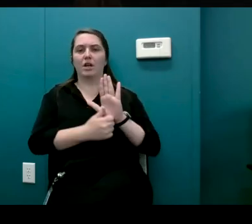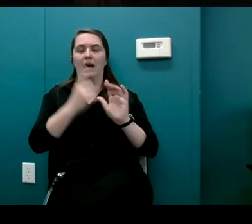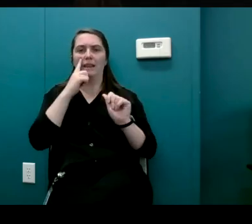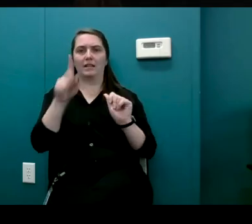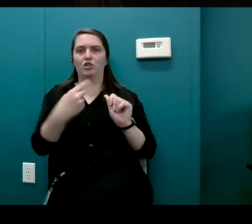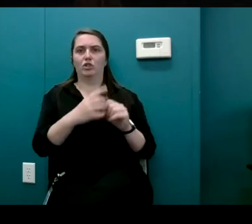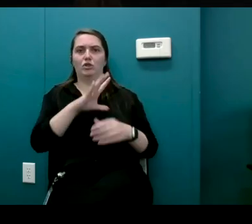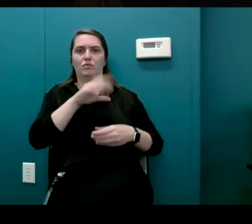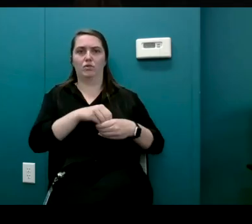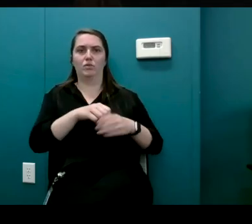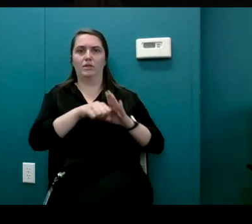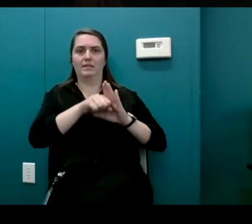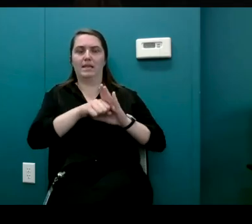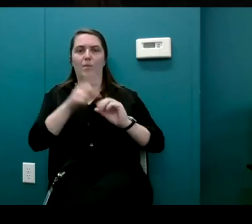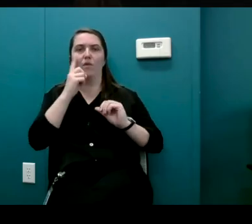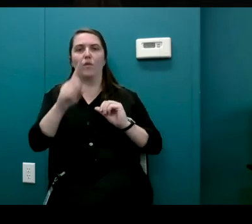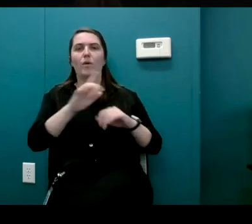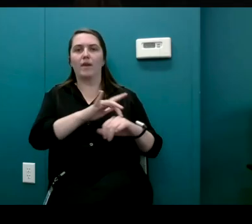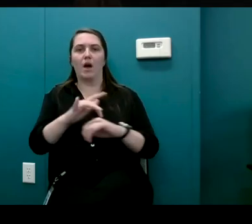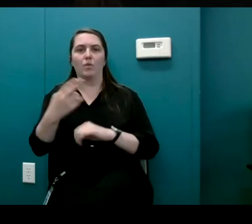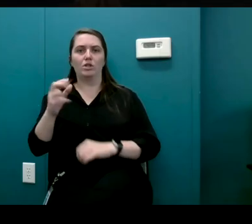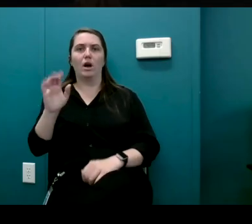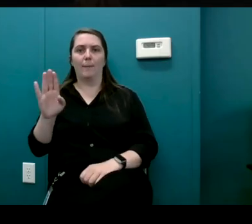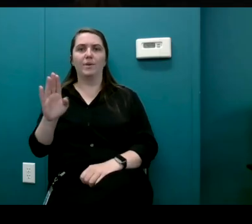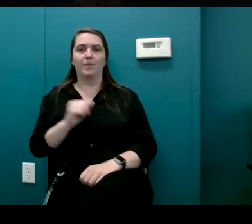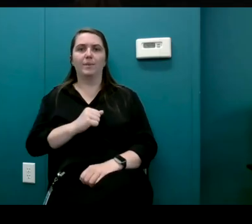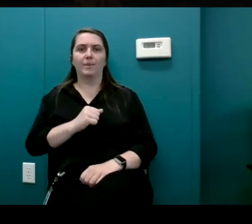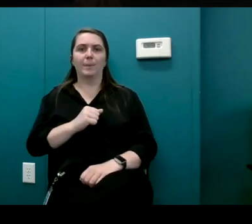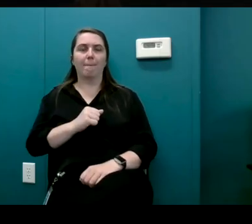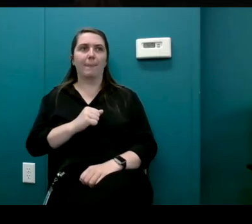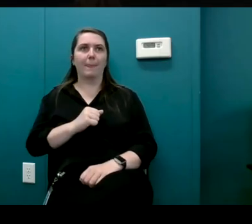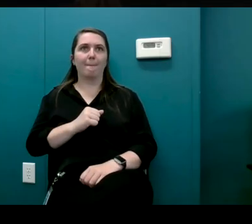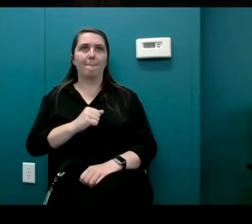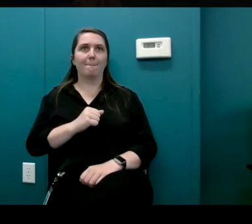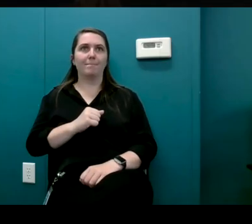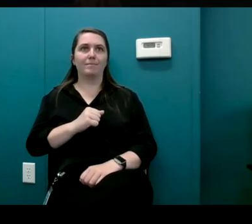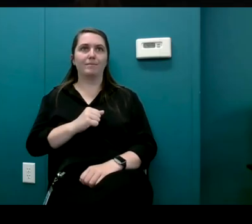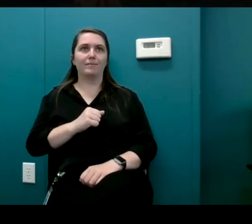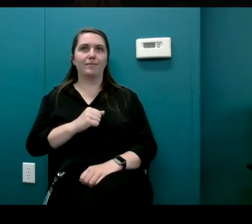the sample outreach hub.